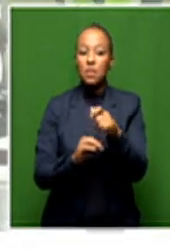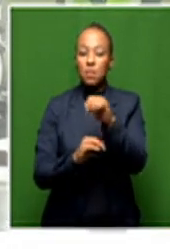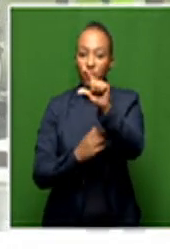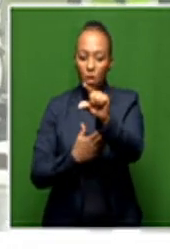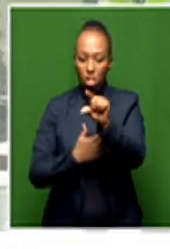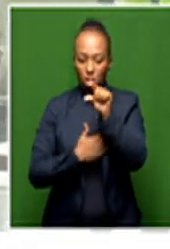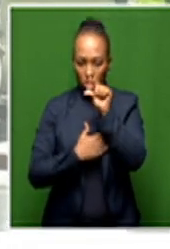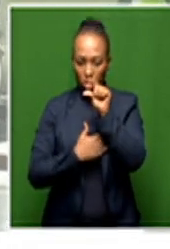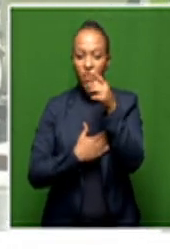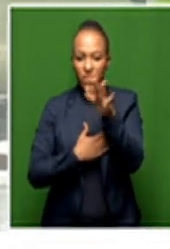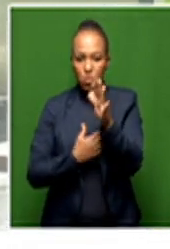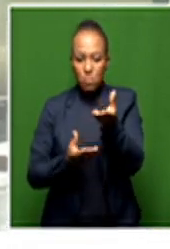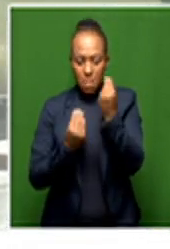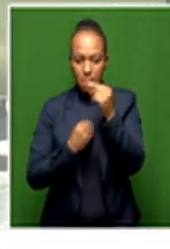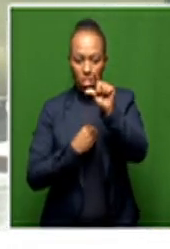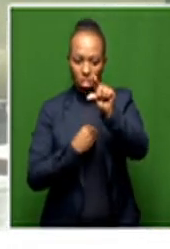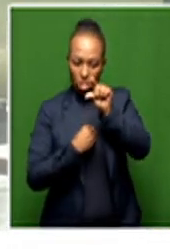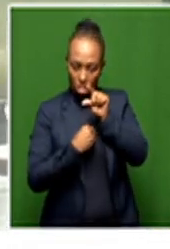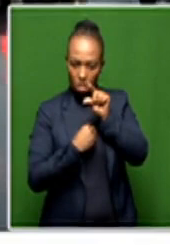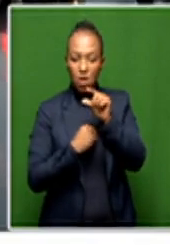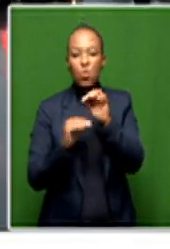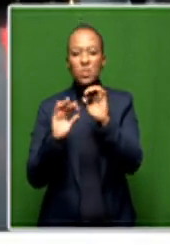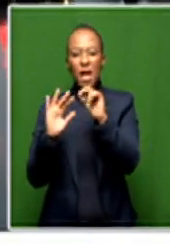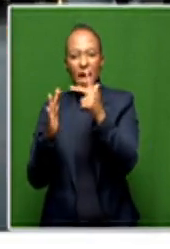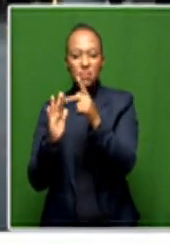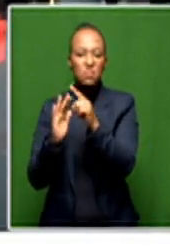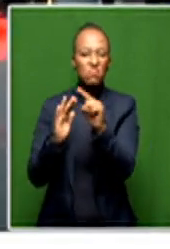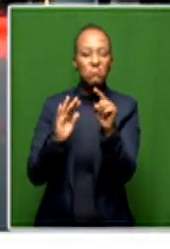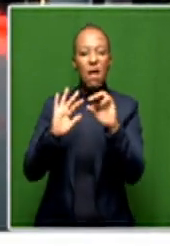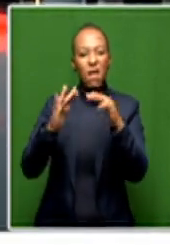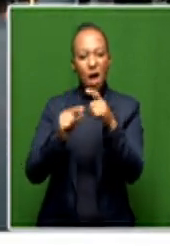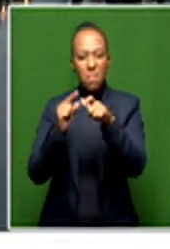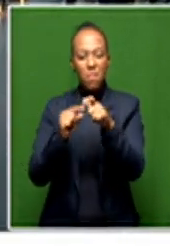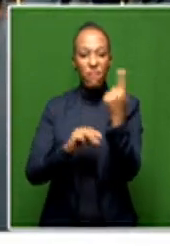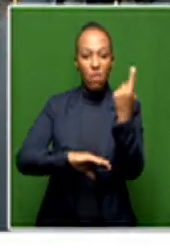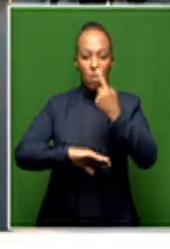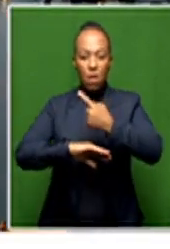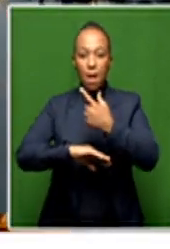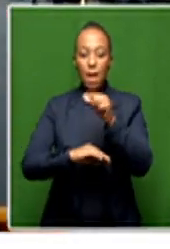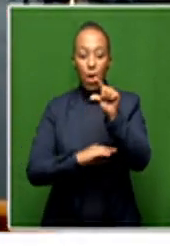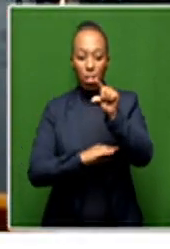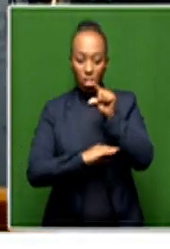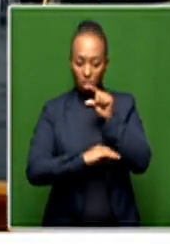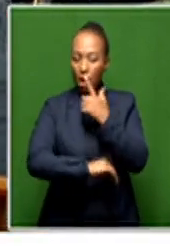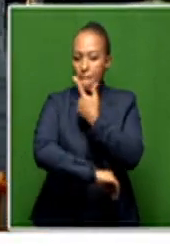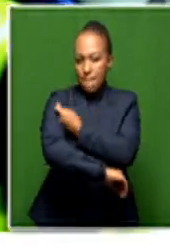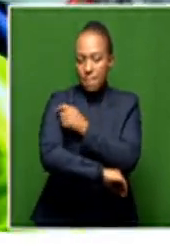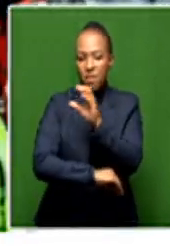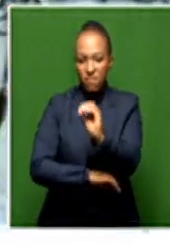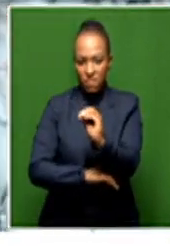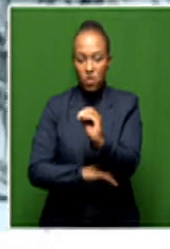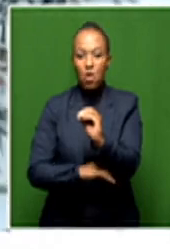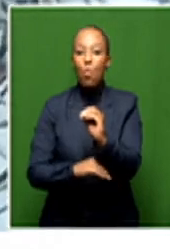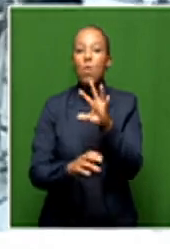to 10, we say 10, but we think 8 to 9 people will be vaccinated by one vial. They take a spillage